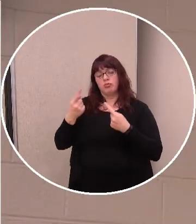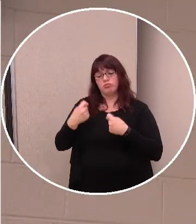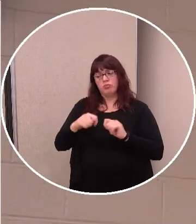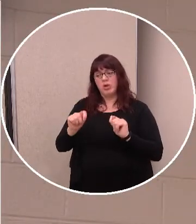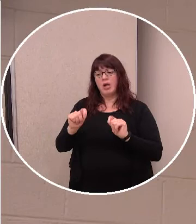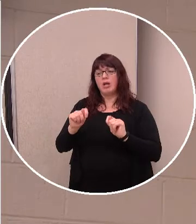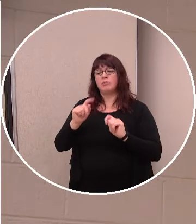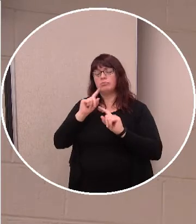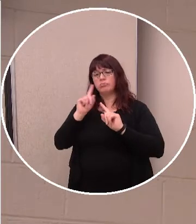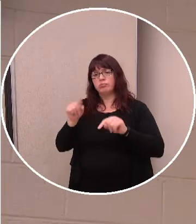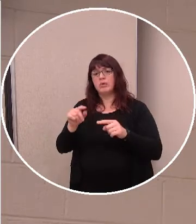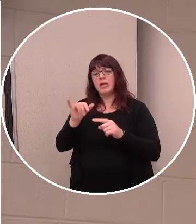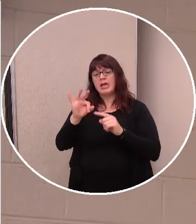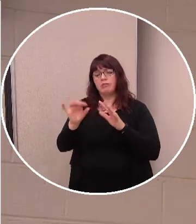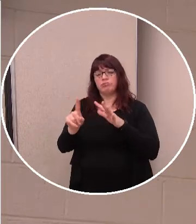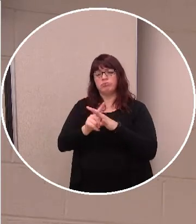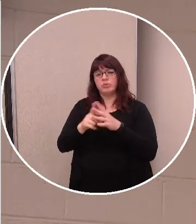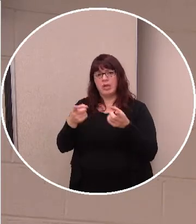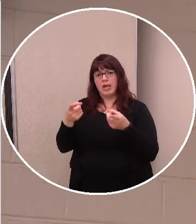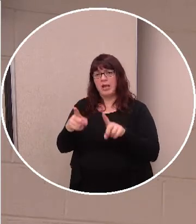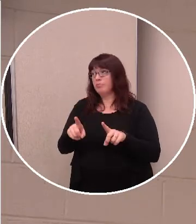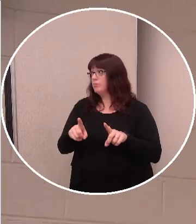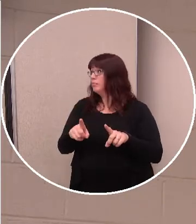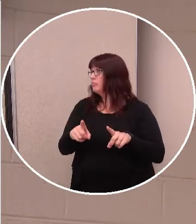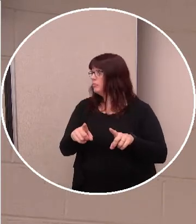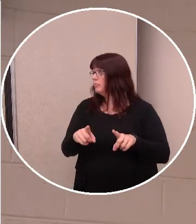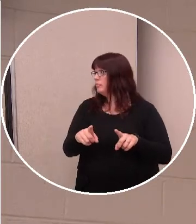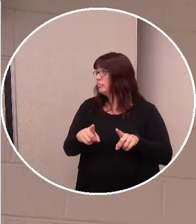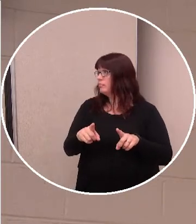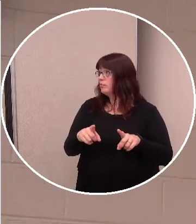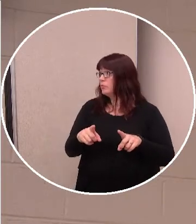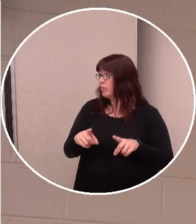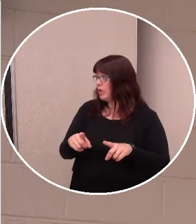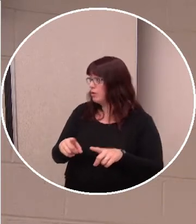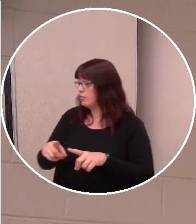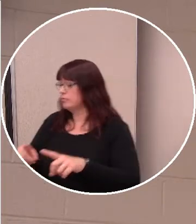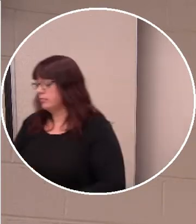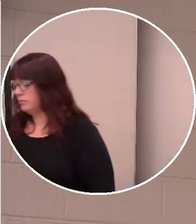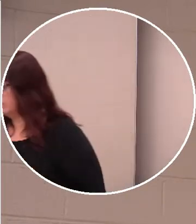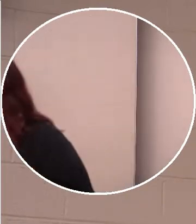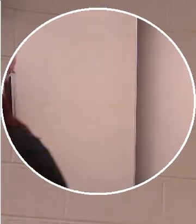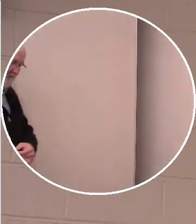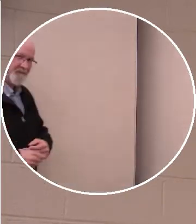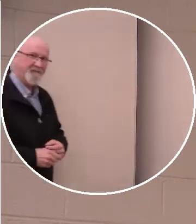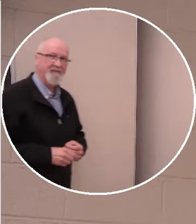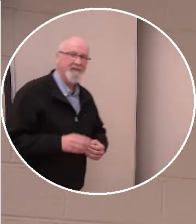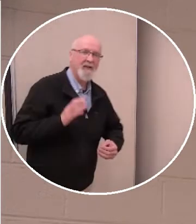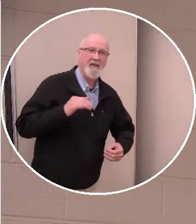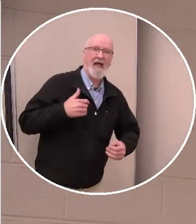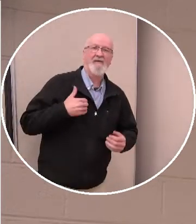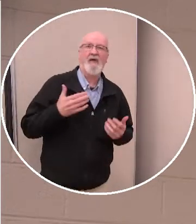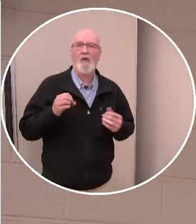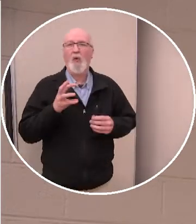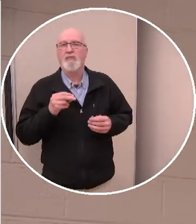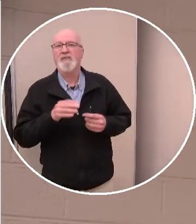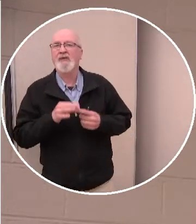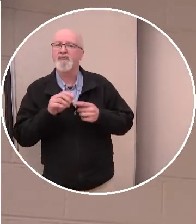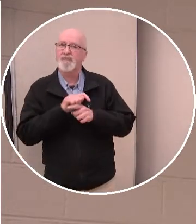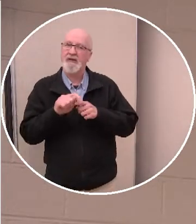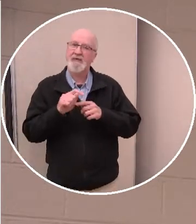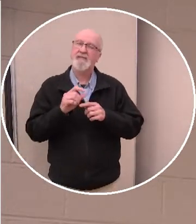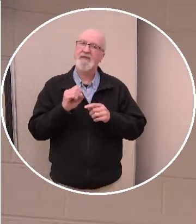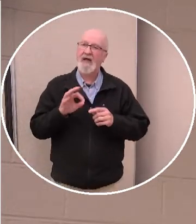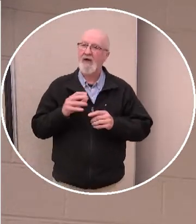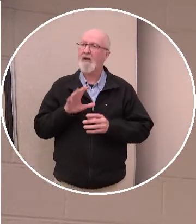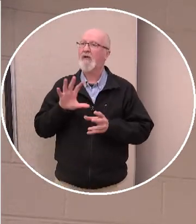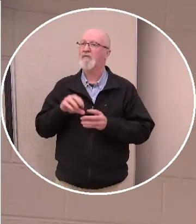vigorously when incidents are reported. We have our own specialized staff, and we are also engaged with a wide range of community partners